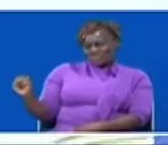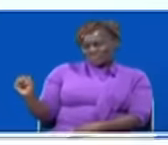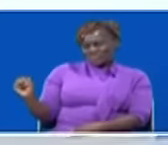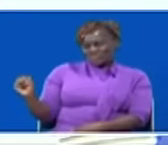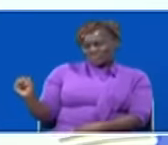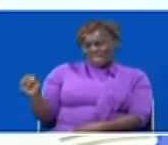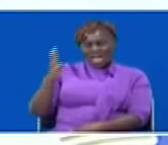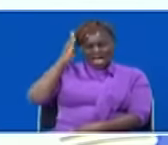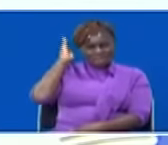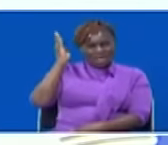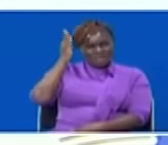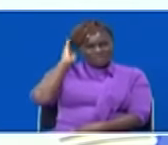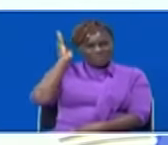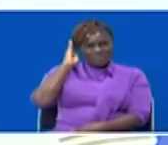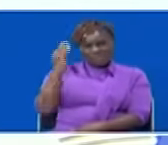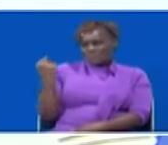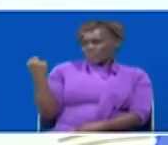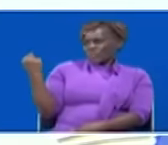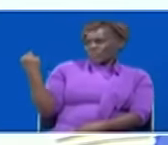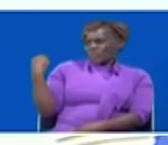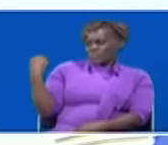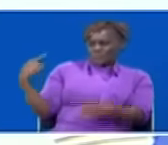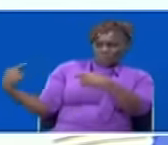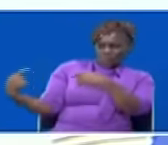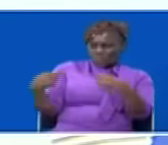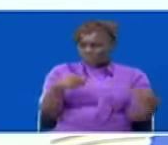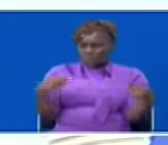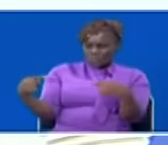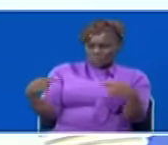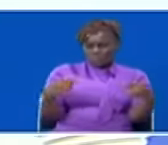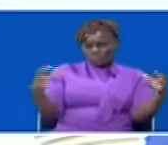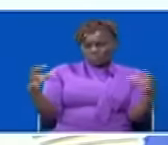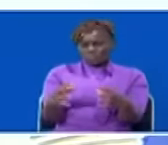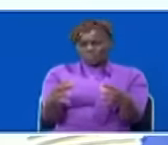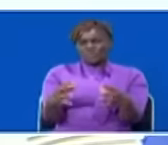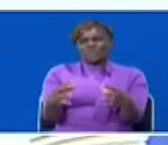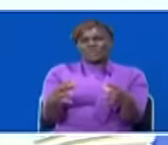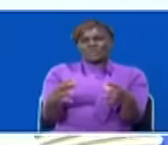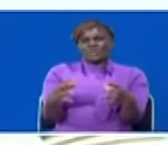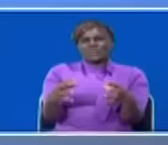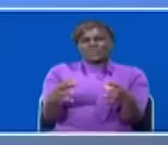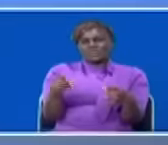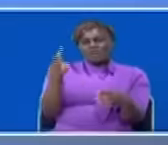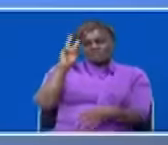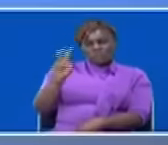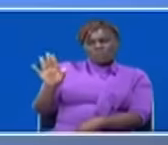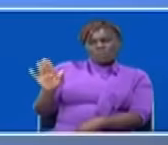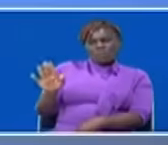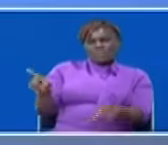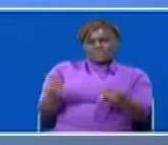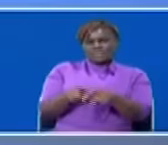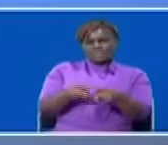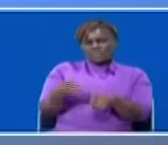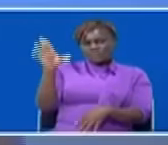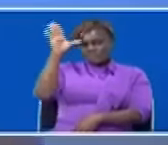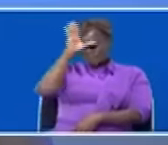Movement, Ababu Namwamba, on the recent wrangles, as it were, in the party. He's been giving us his views on that. And also, you don't want to miss